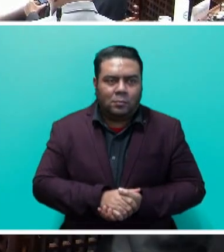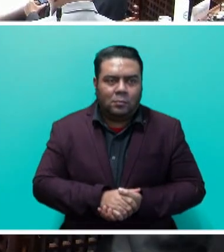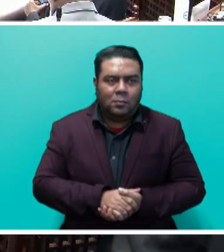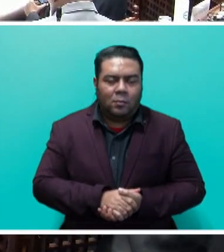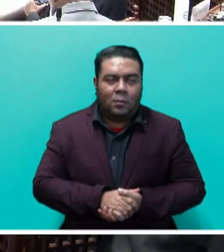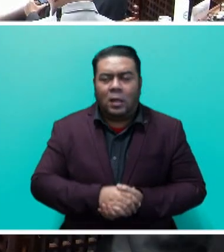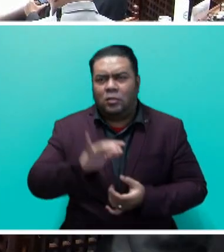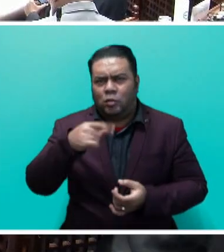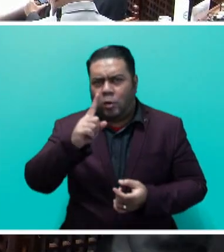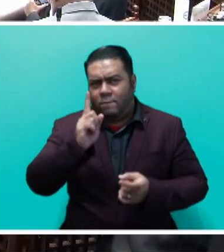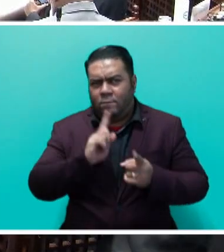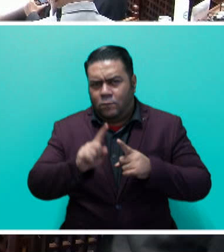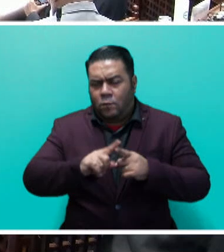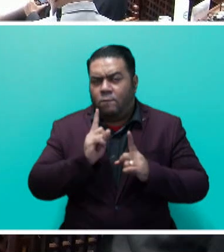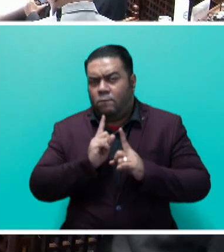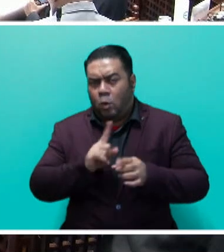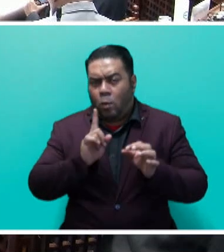follow-up, on Honourable Speaker, if I may.